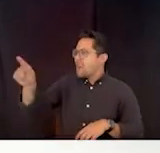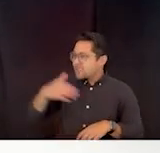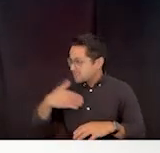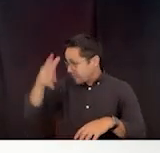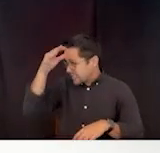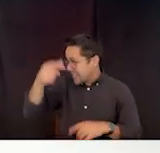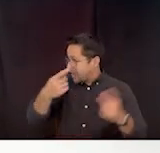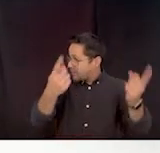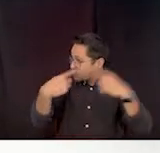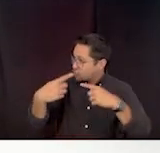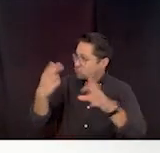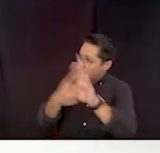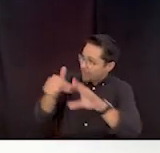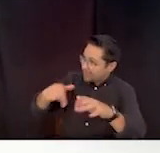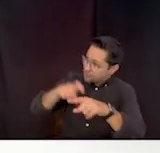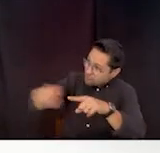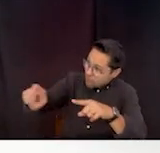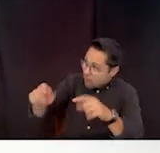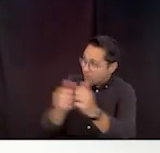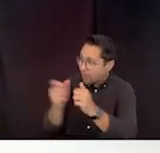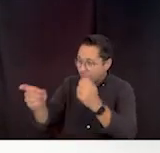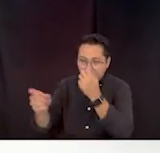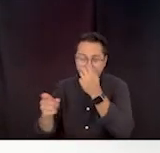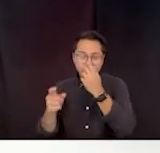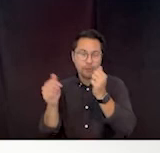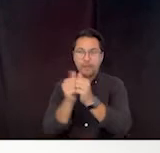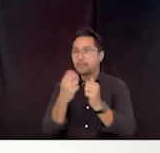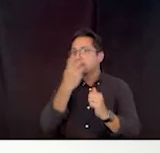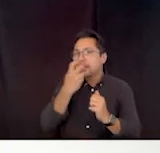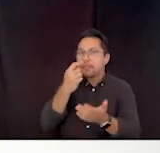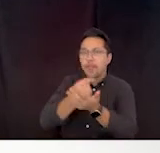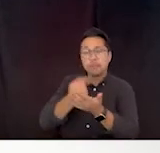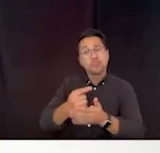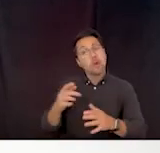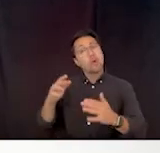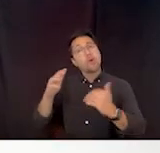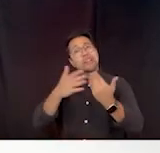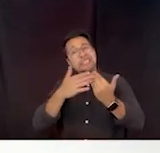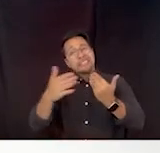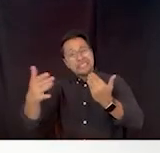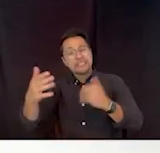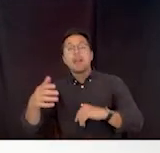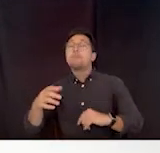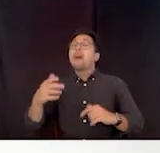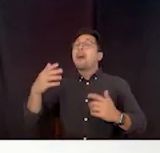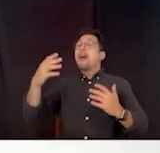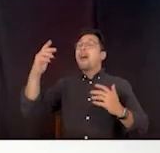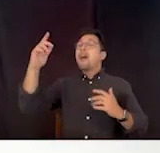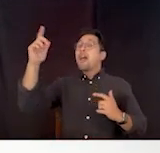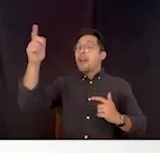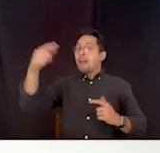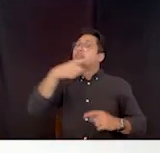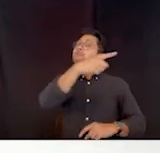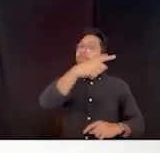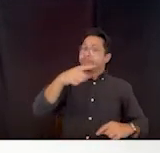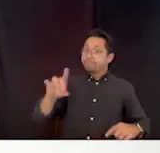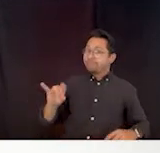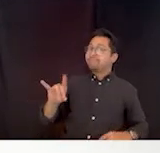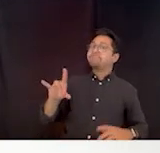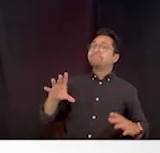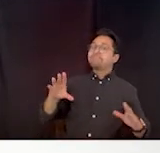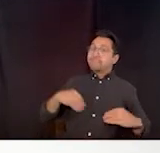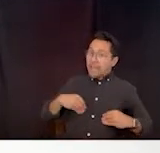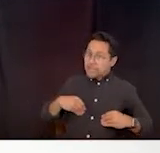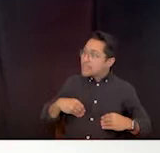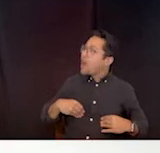in on this call with us with, speech therapist? And it took a while, but eventually he accepted everything as I needed